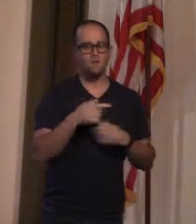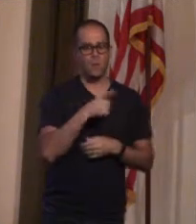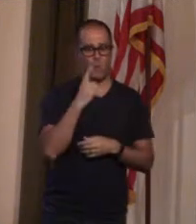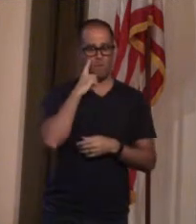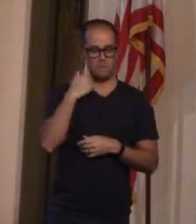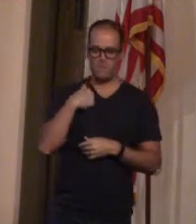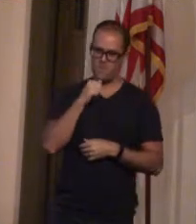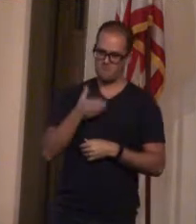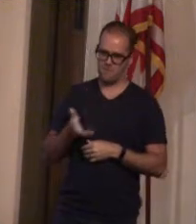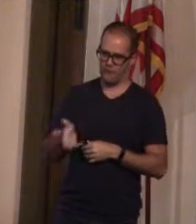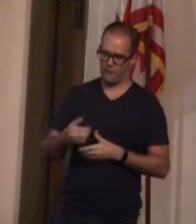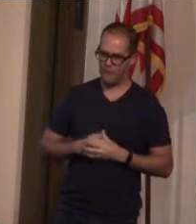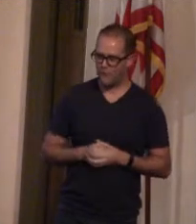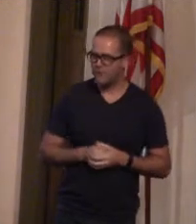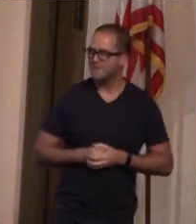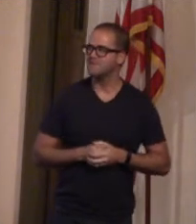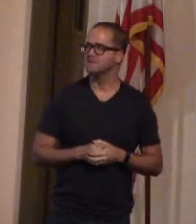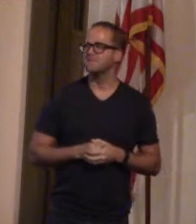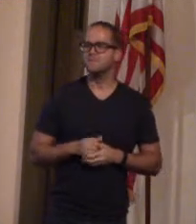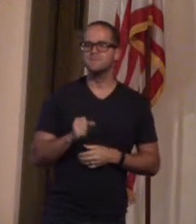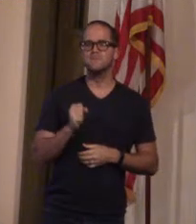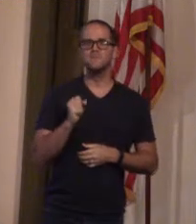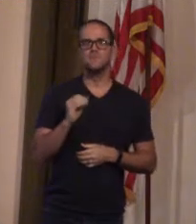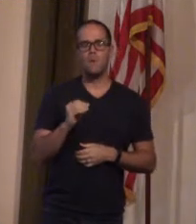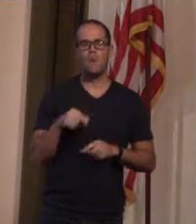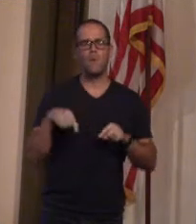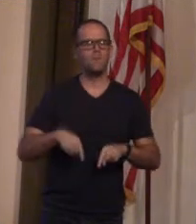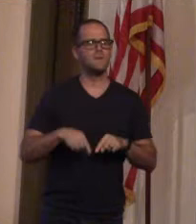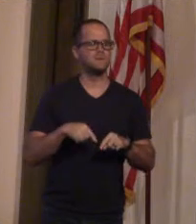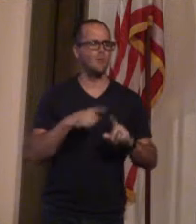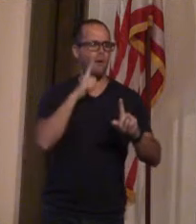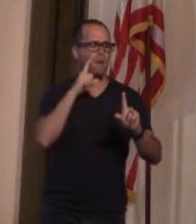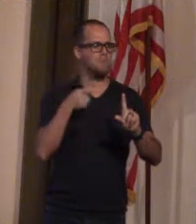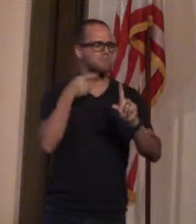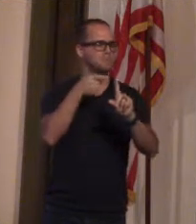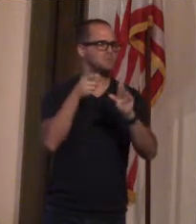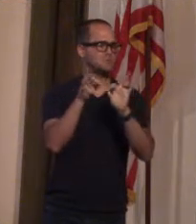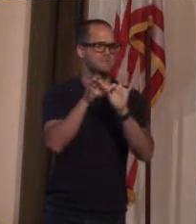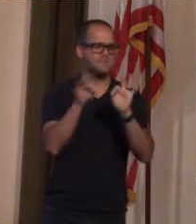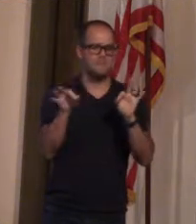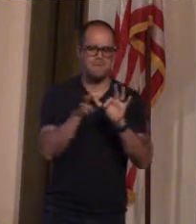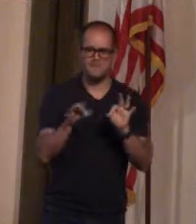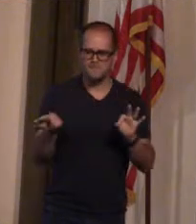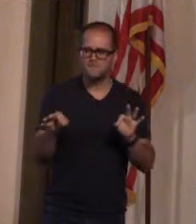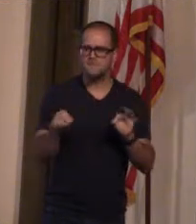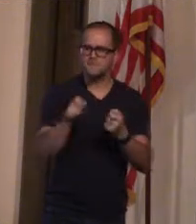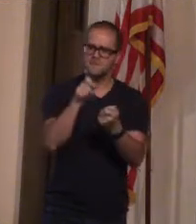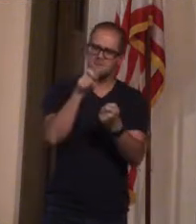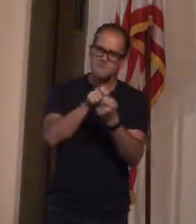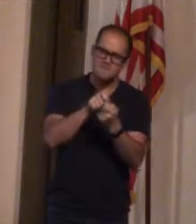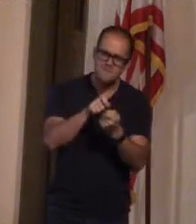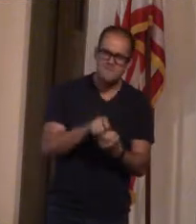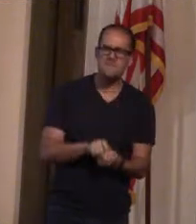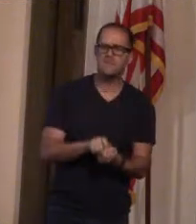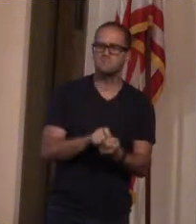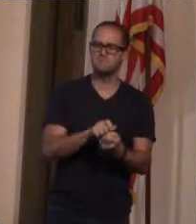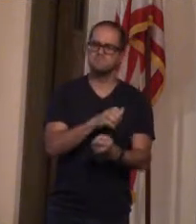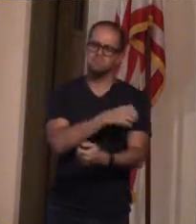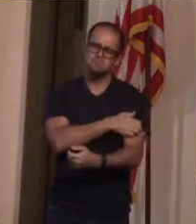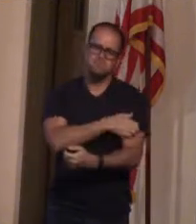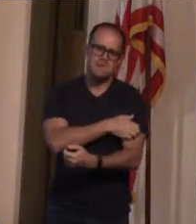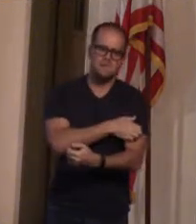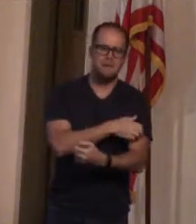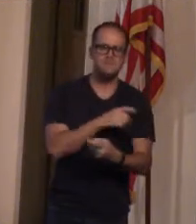language without throwing another variable in there. That's a paraphrase, even though you may think so, I was not actually